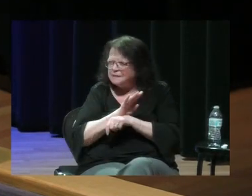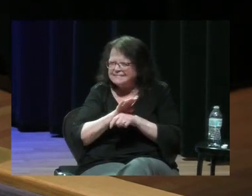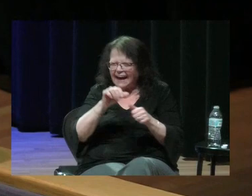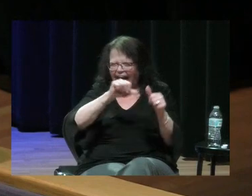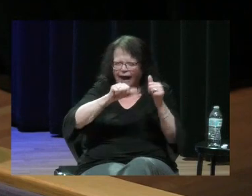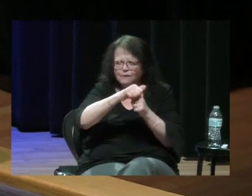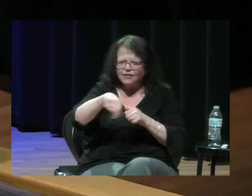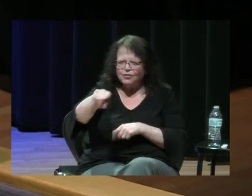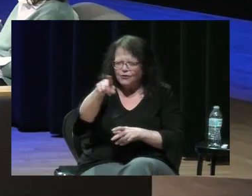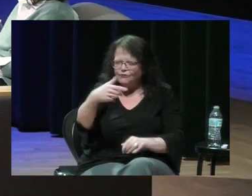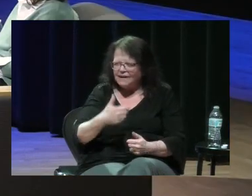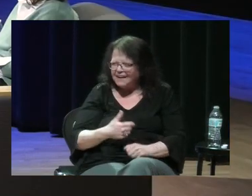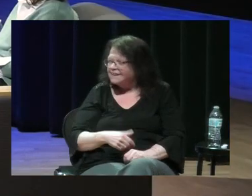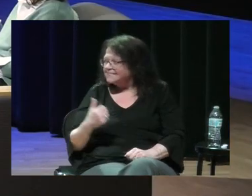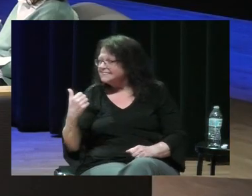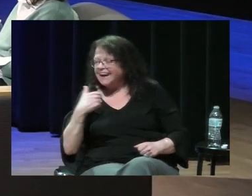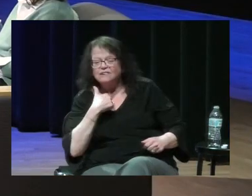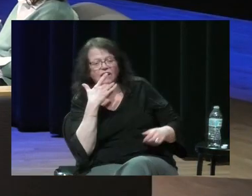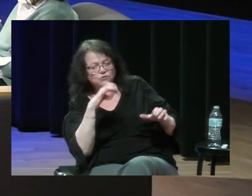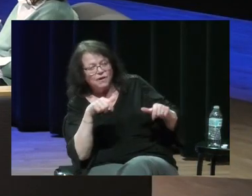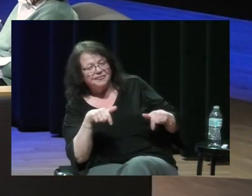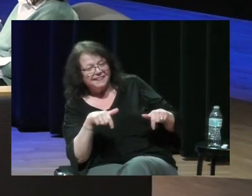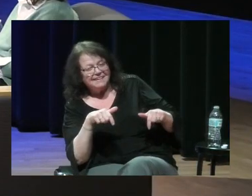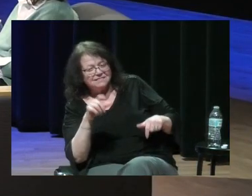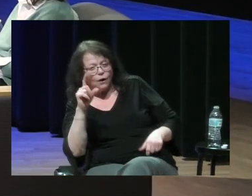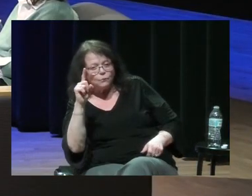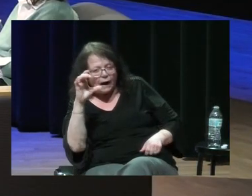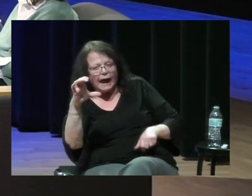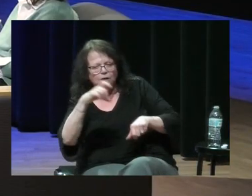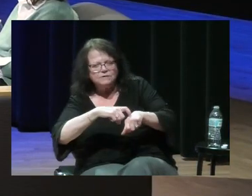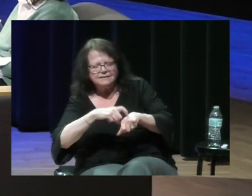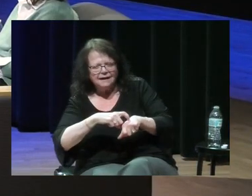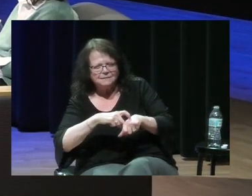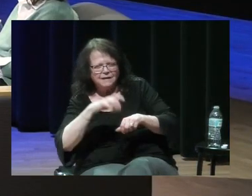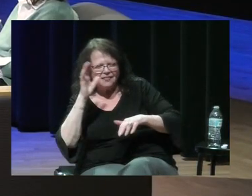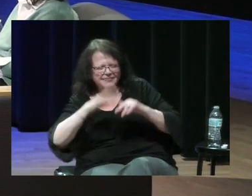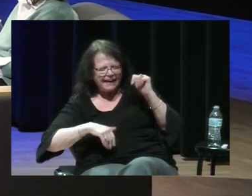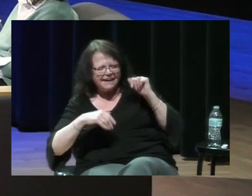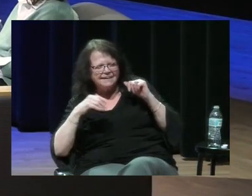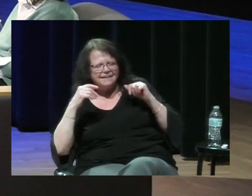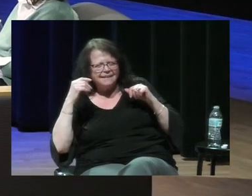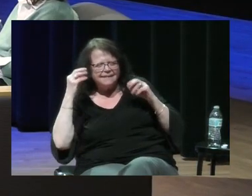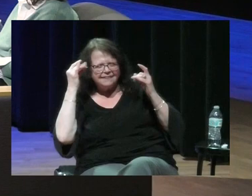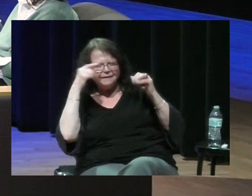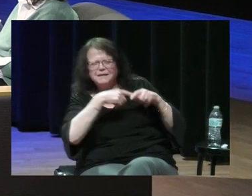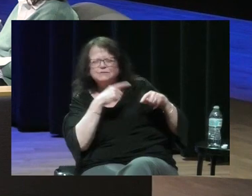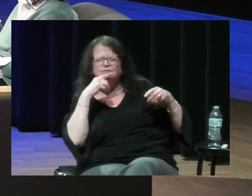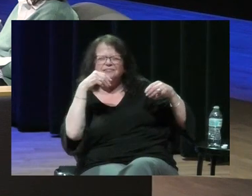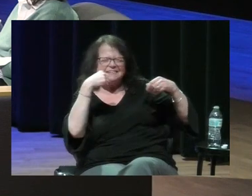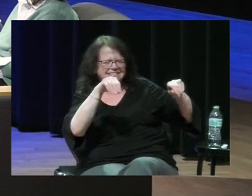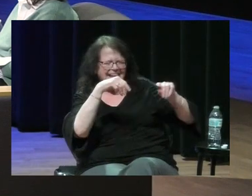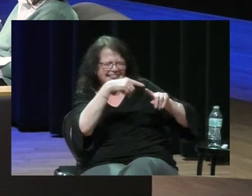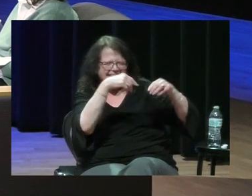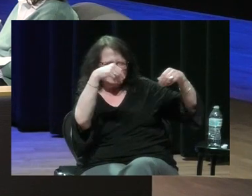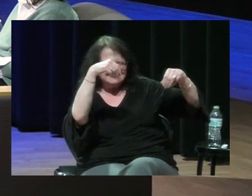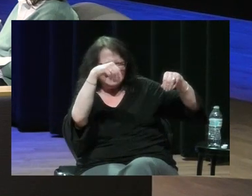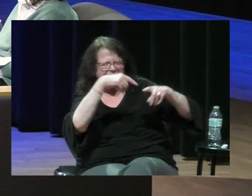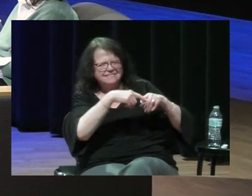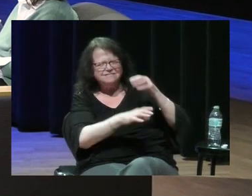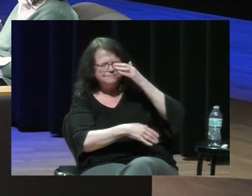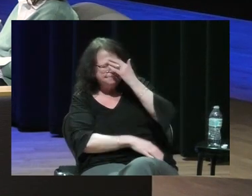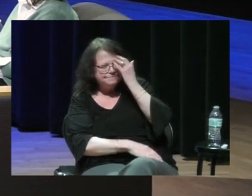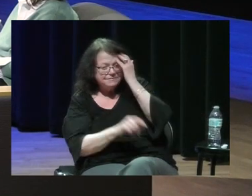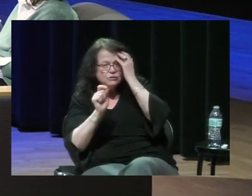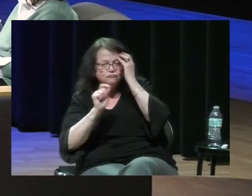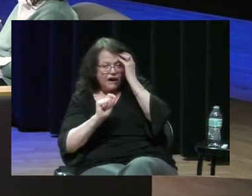again. I would rather do this 100 times than think about, it's the selling. The writing is great. I really enjoy